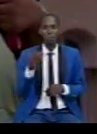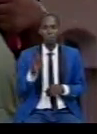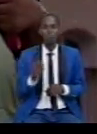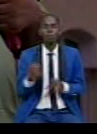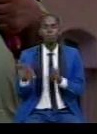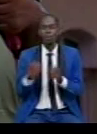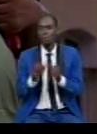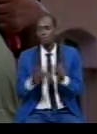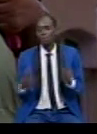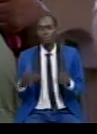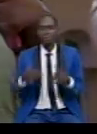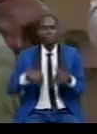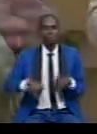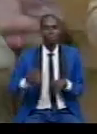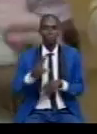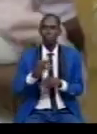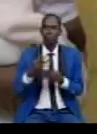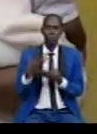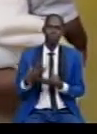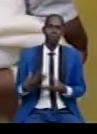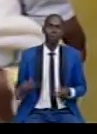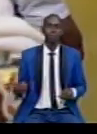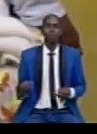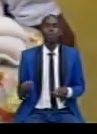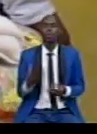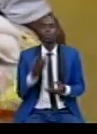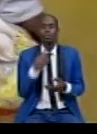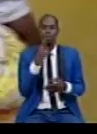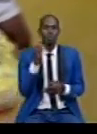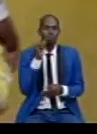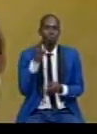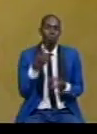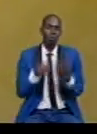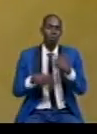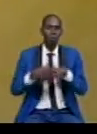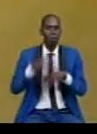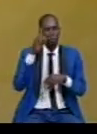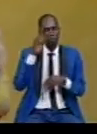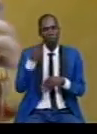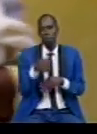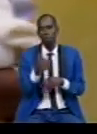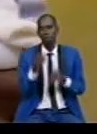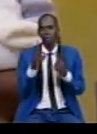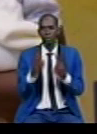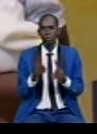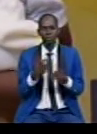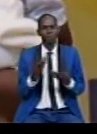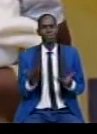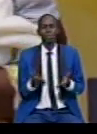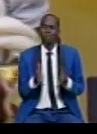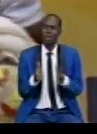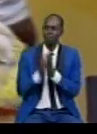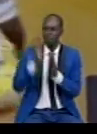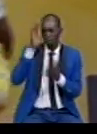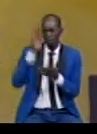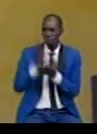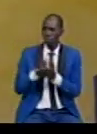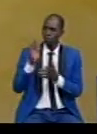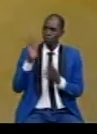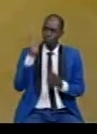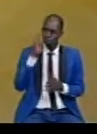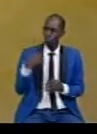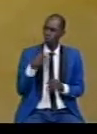solution. They say I should come back for the second one. And I told my husband, can we go there? He said we should go. I said,